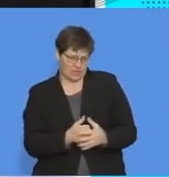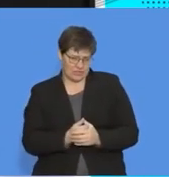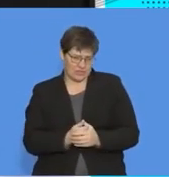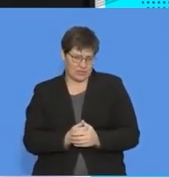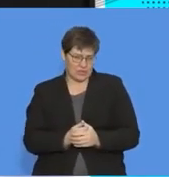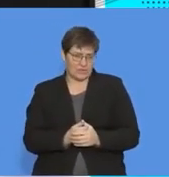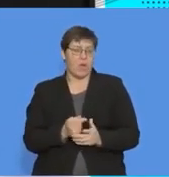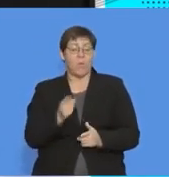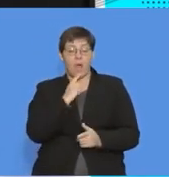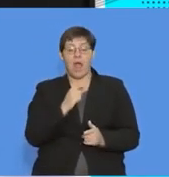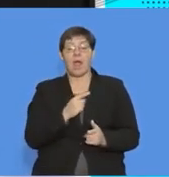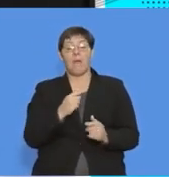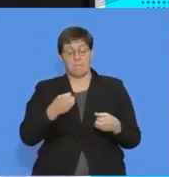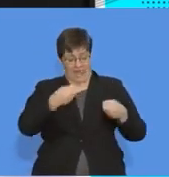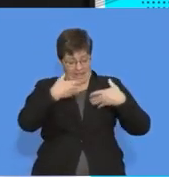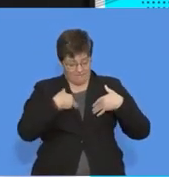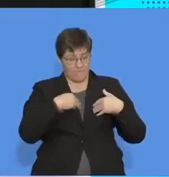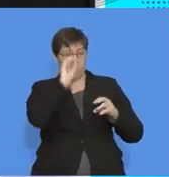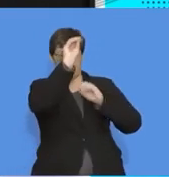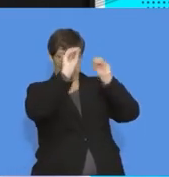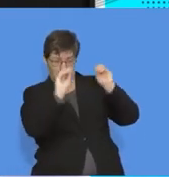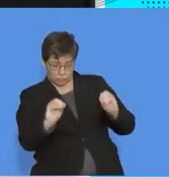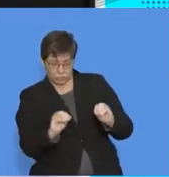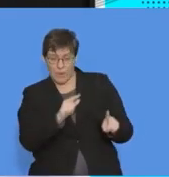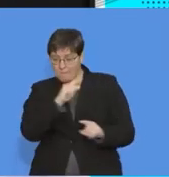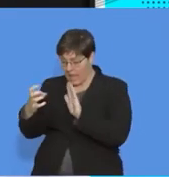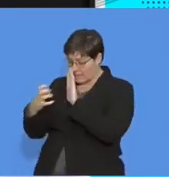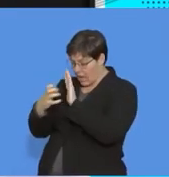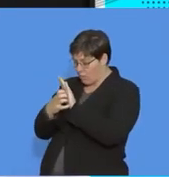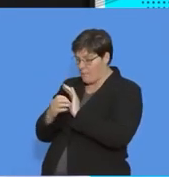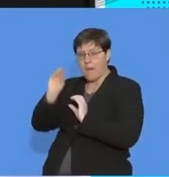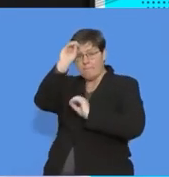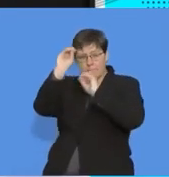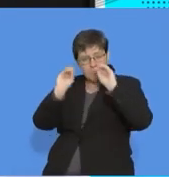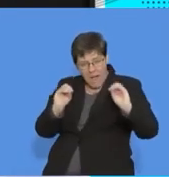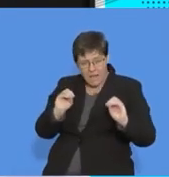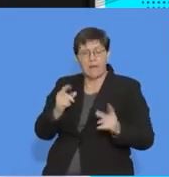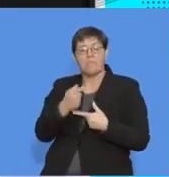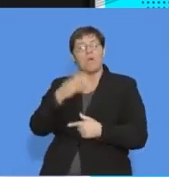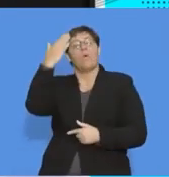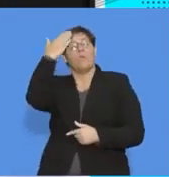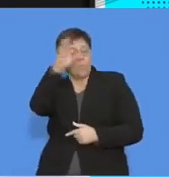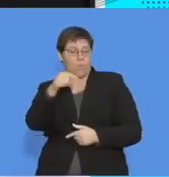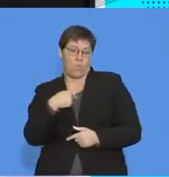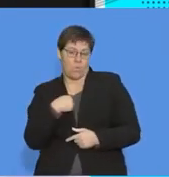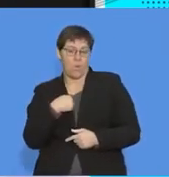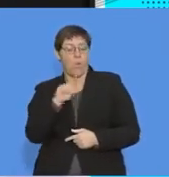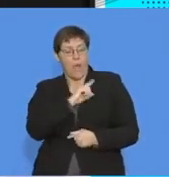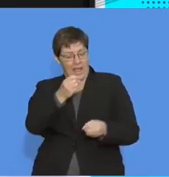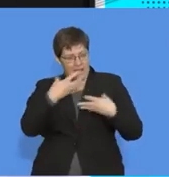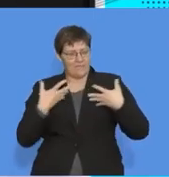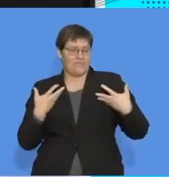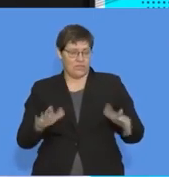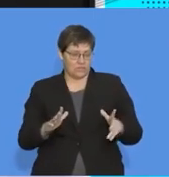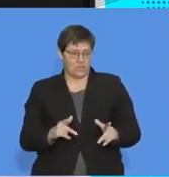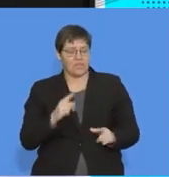one, you mark what you are given, you go back to the diagram and mark what is known based on what you are given, and